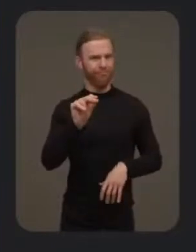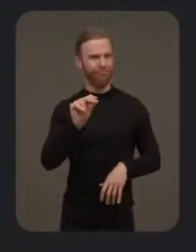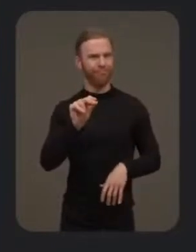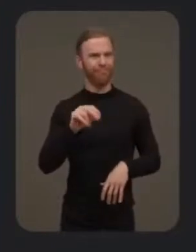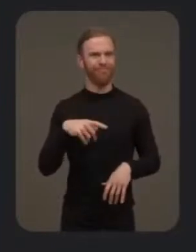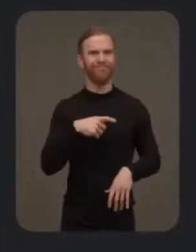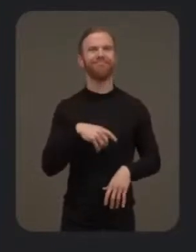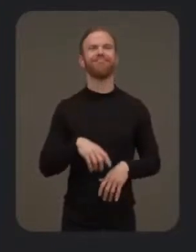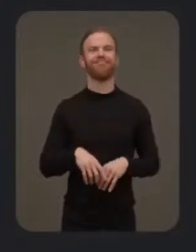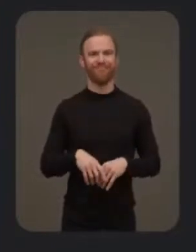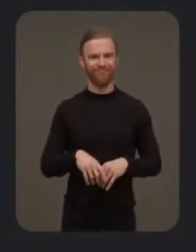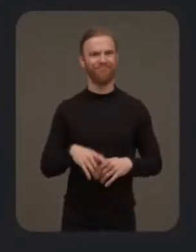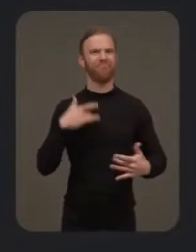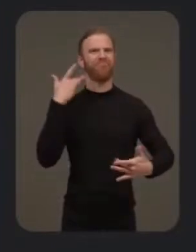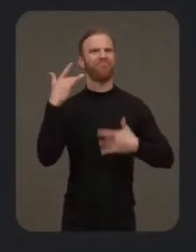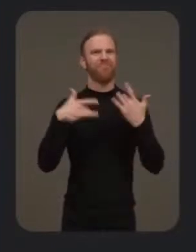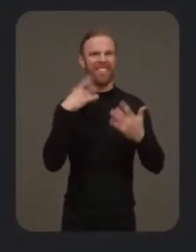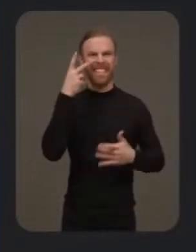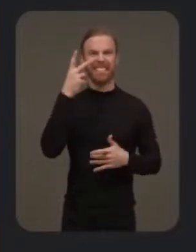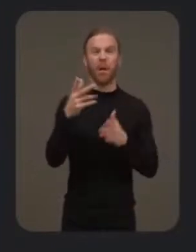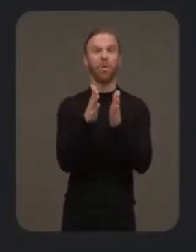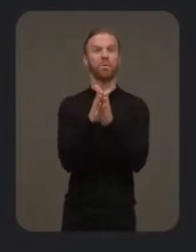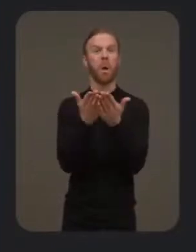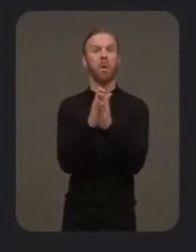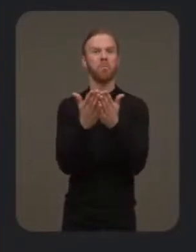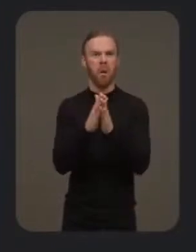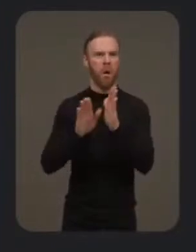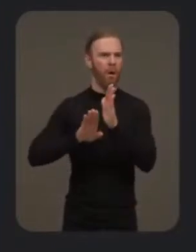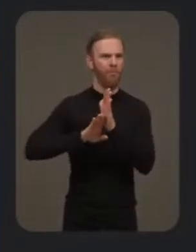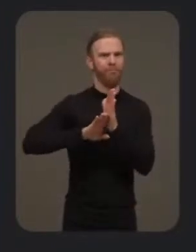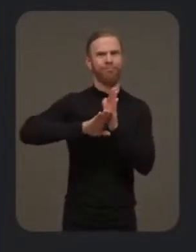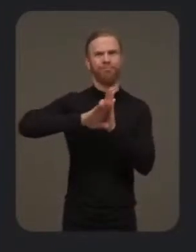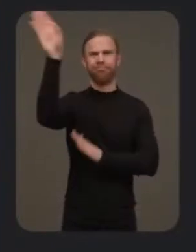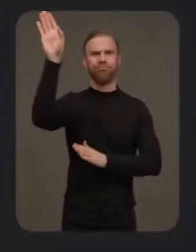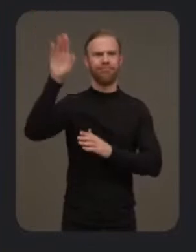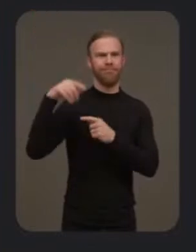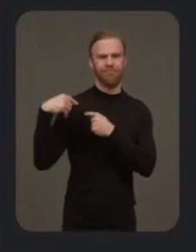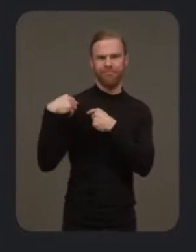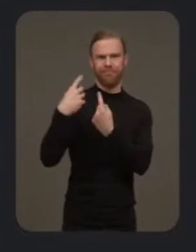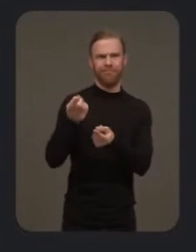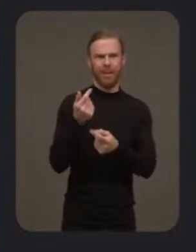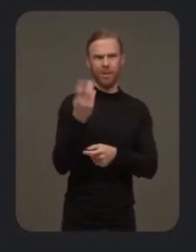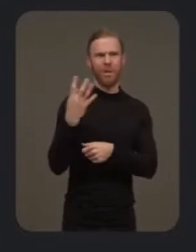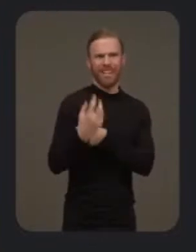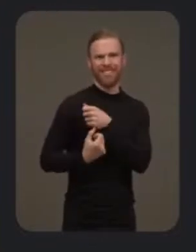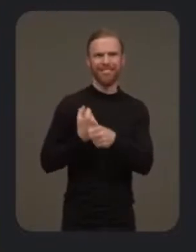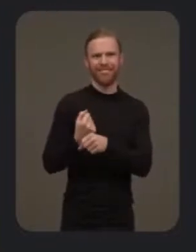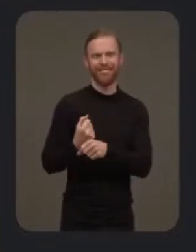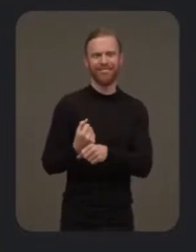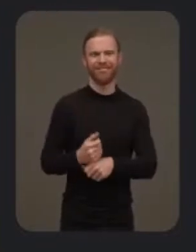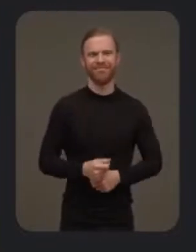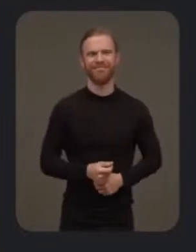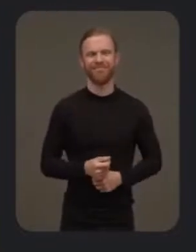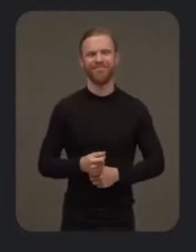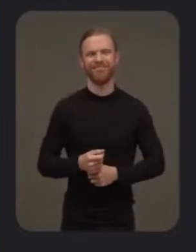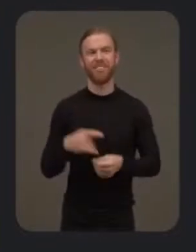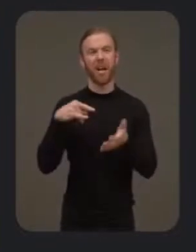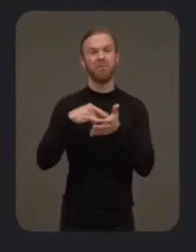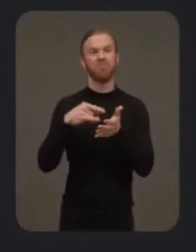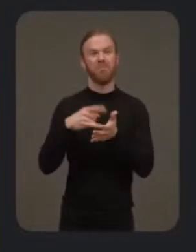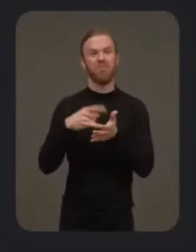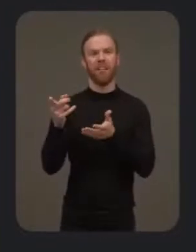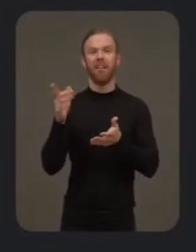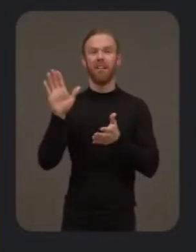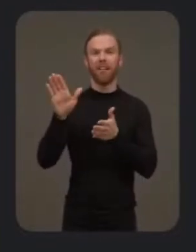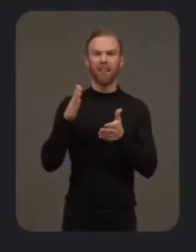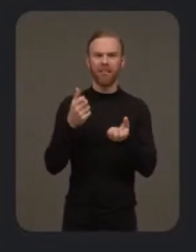It's been really exciting to see foldables take off over the past few years. Android's driven so